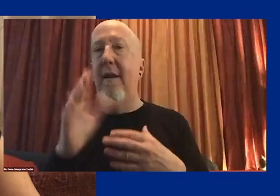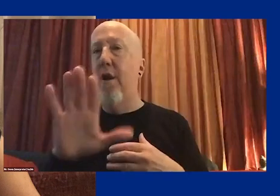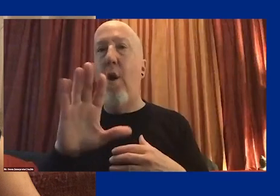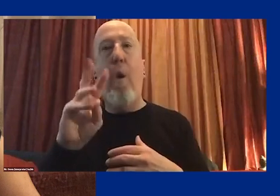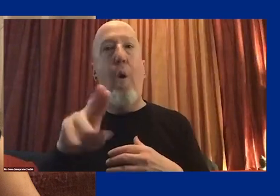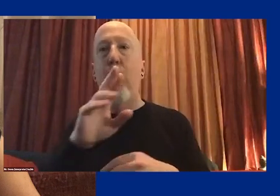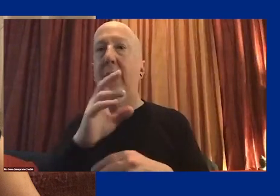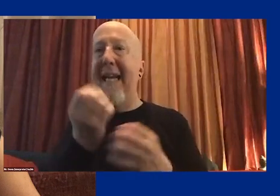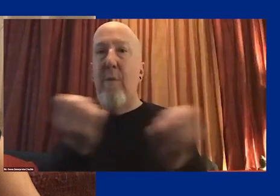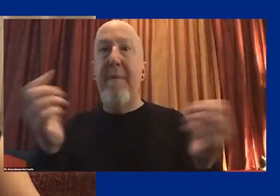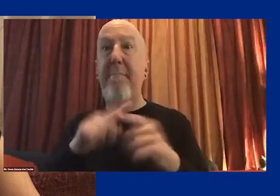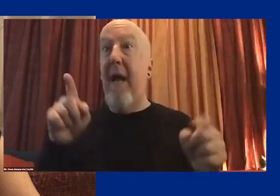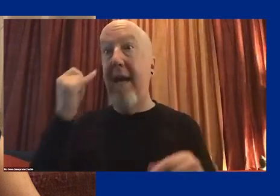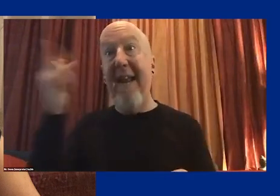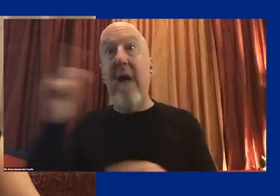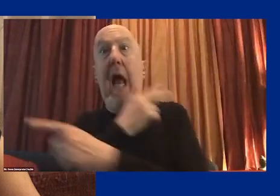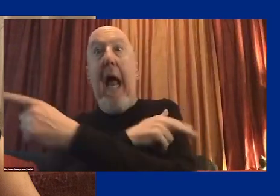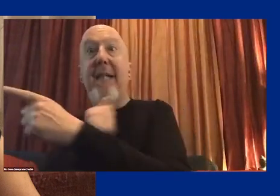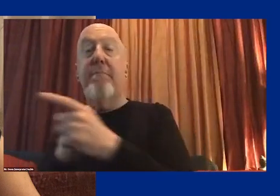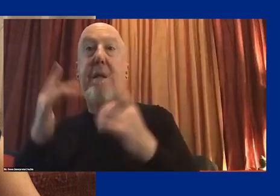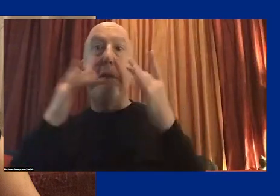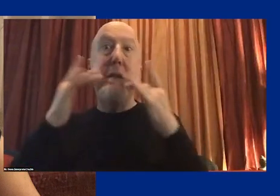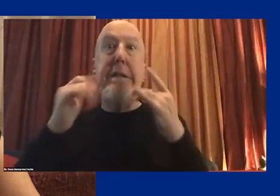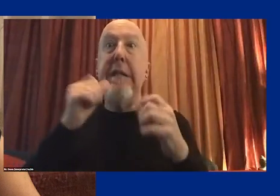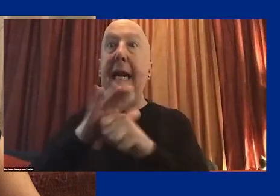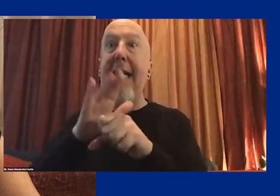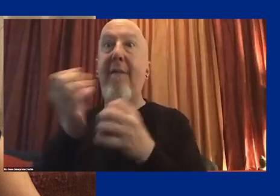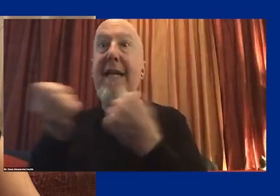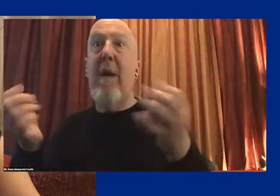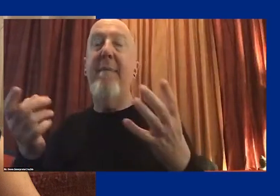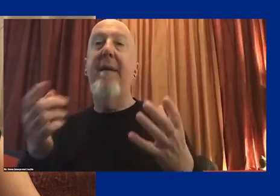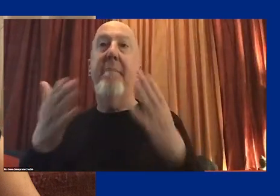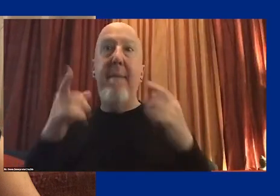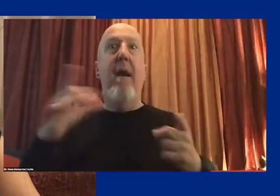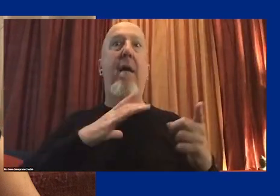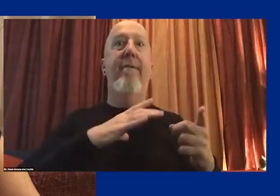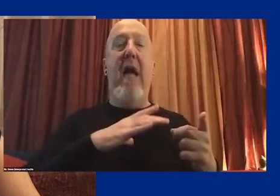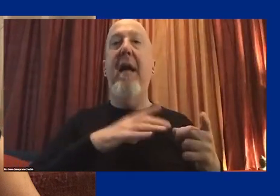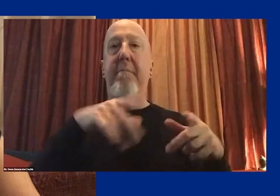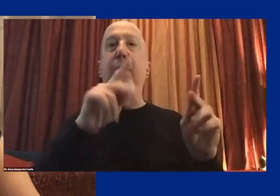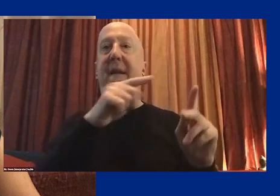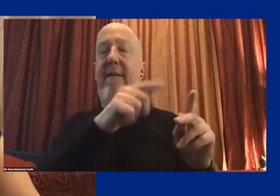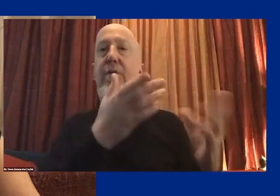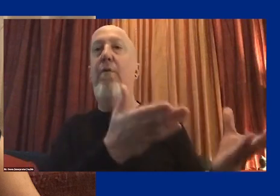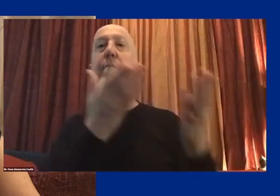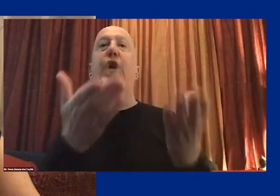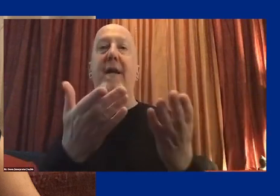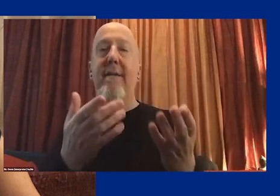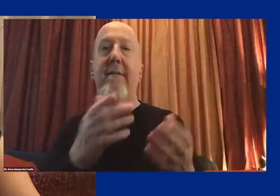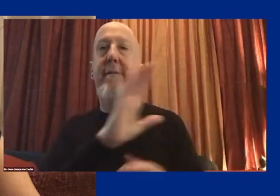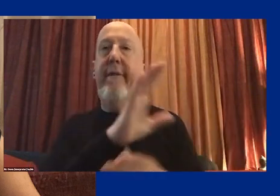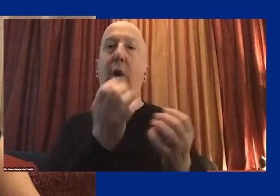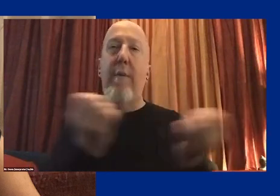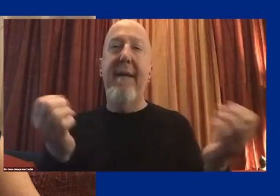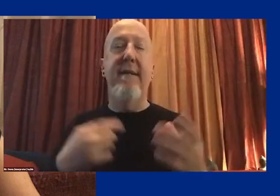be an exception that's made, and having your own equipment there could be make a life or death difference. So I think there's a lot